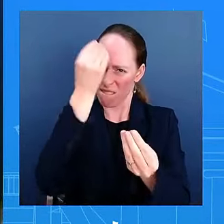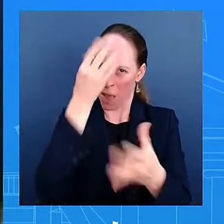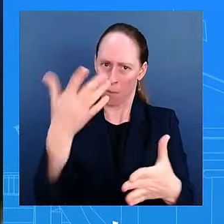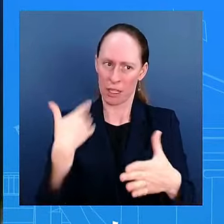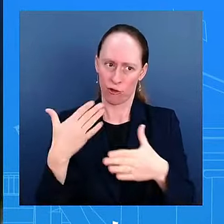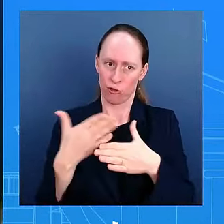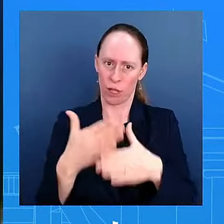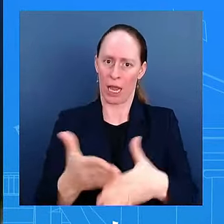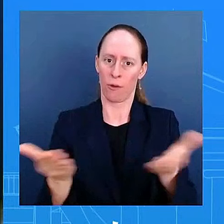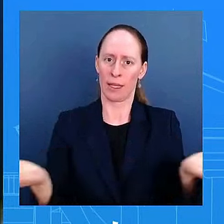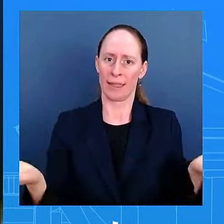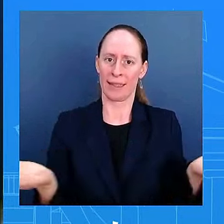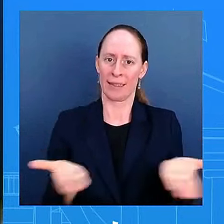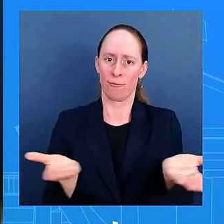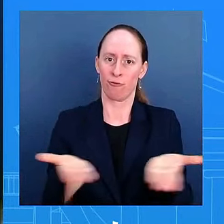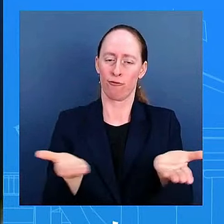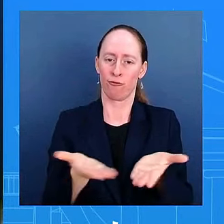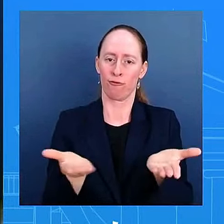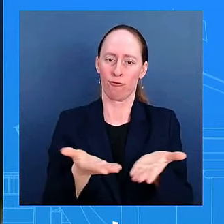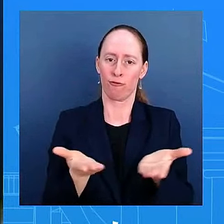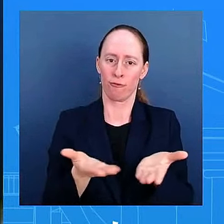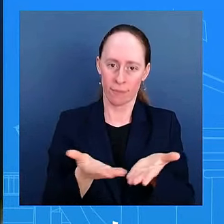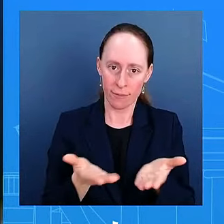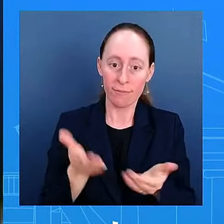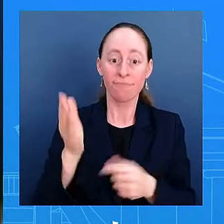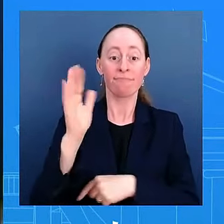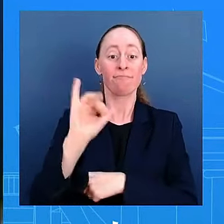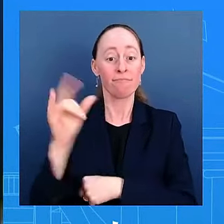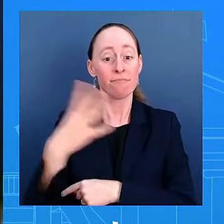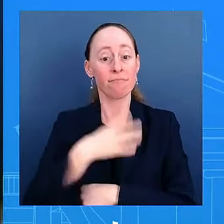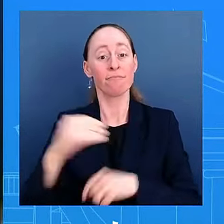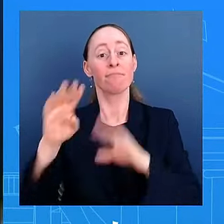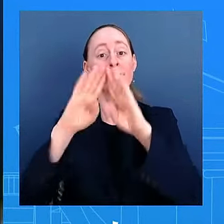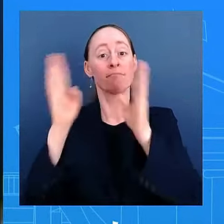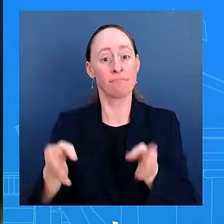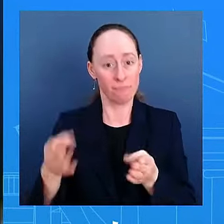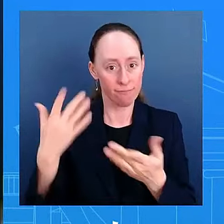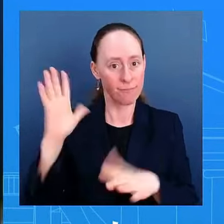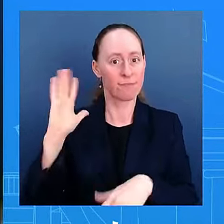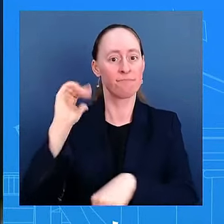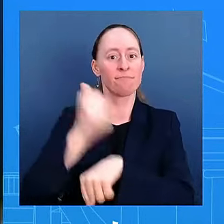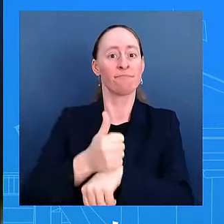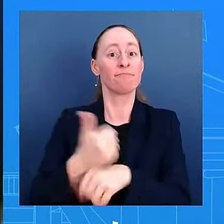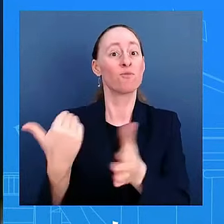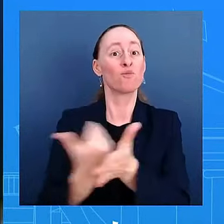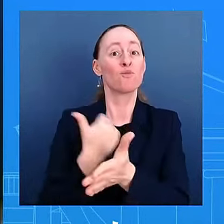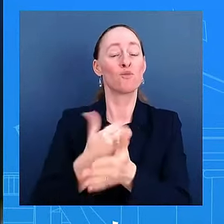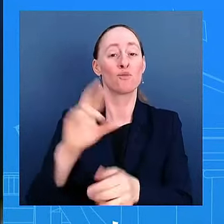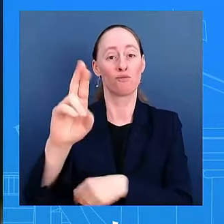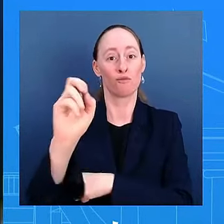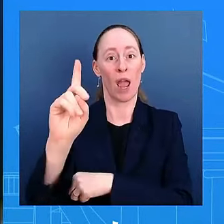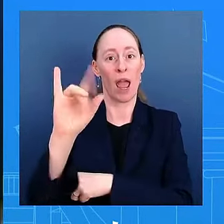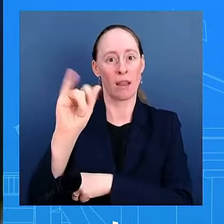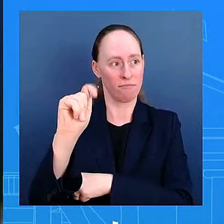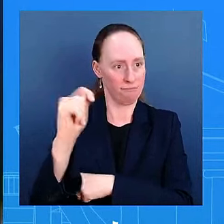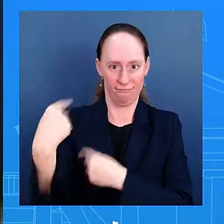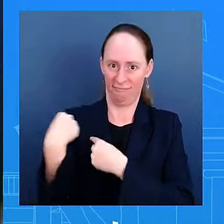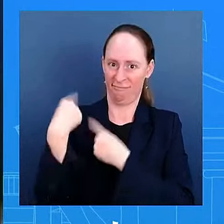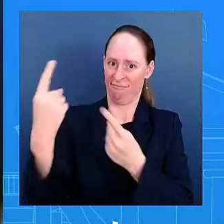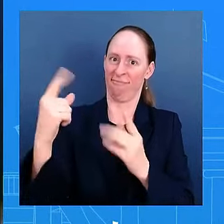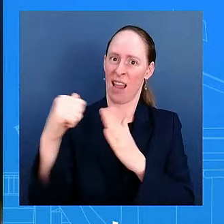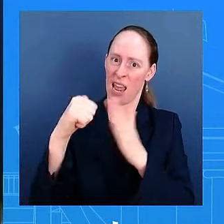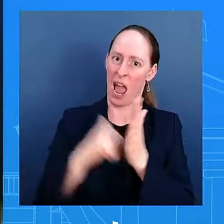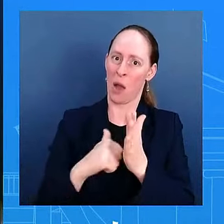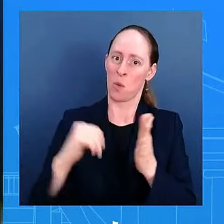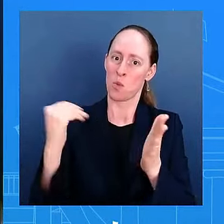launched the first Reddit account to ensure that even more people, we can meet more people where they are so we can make sure that we have